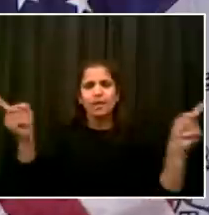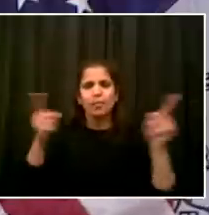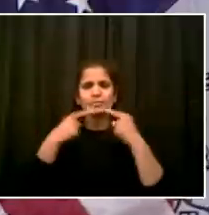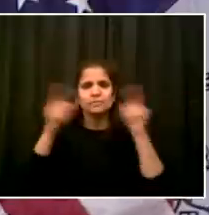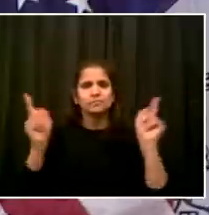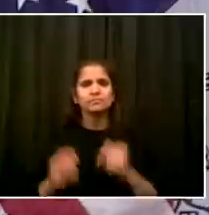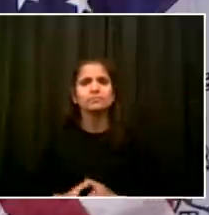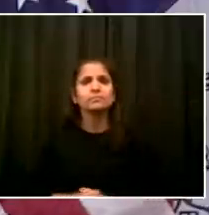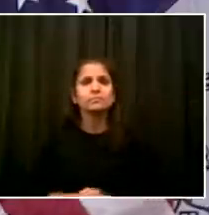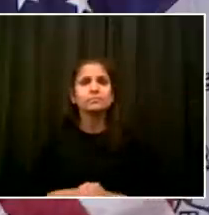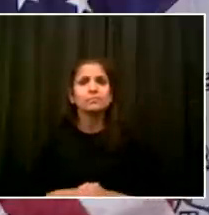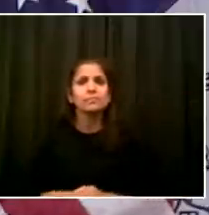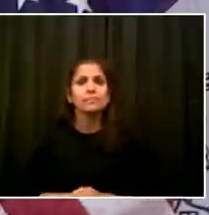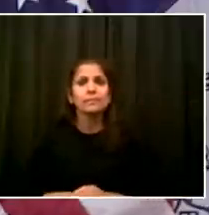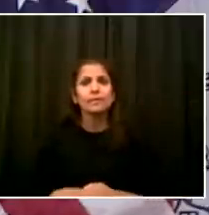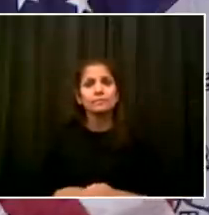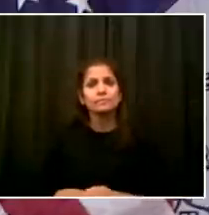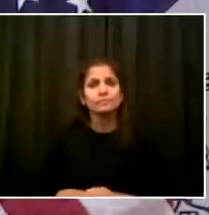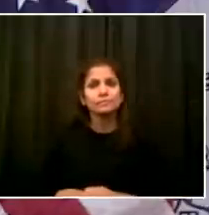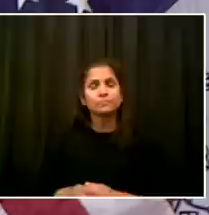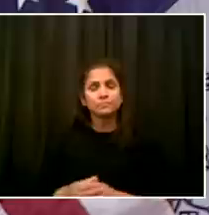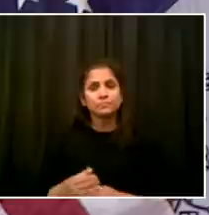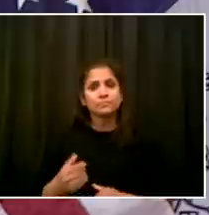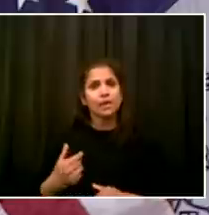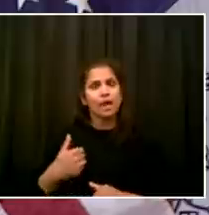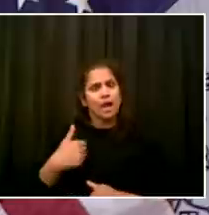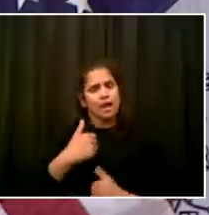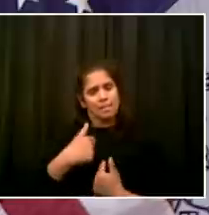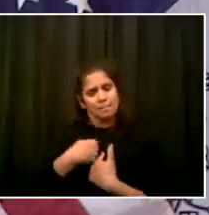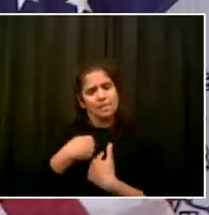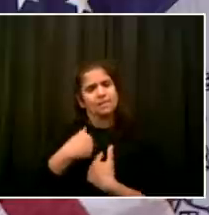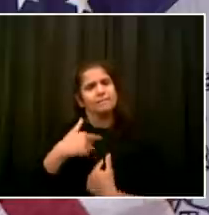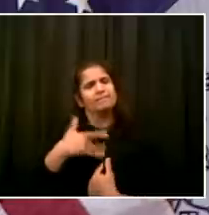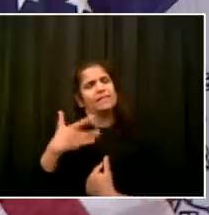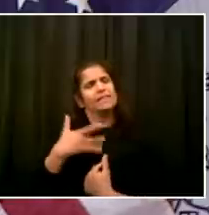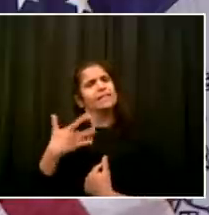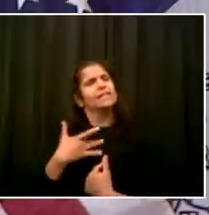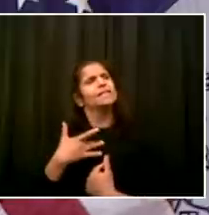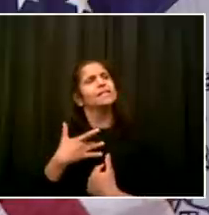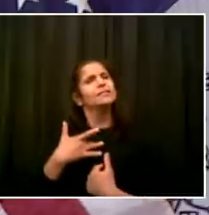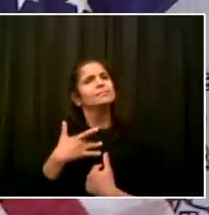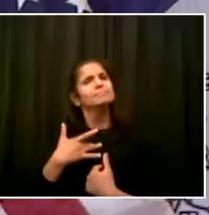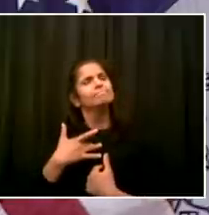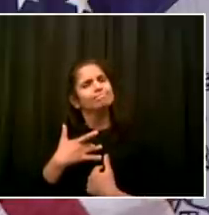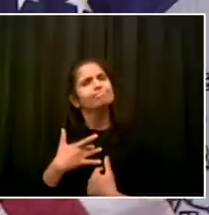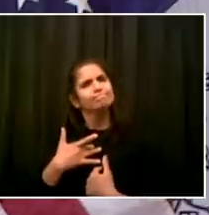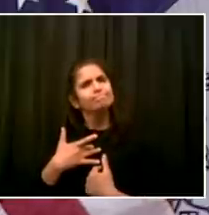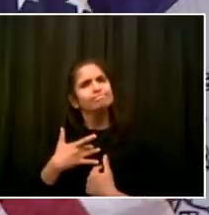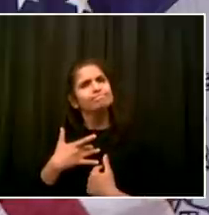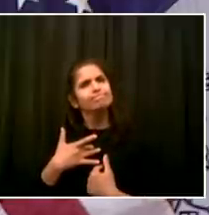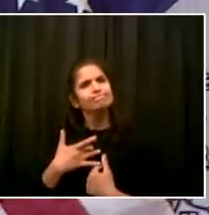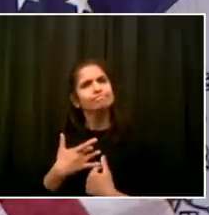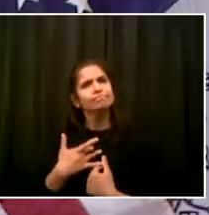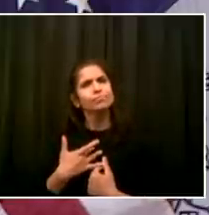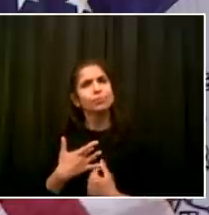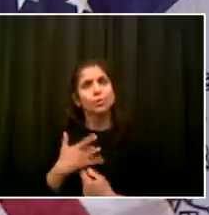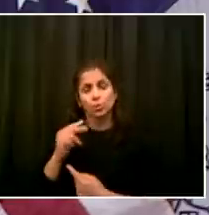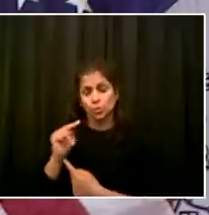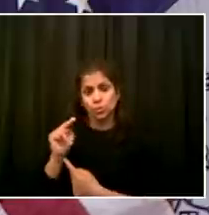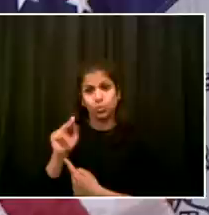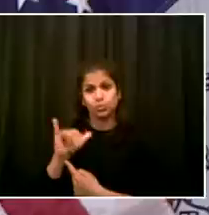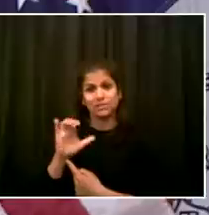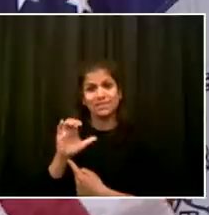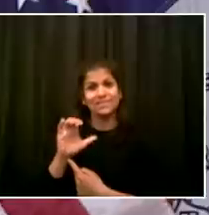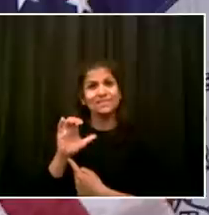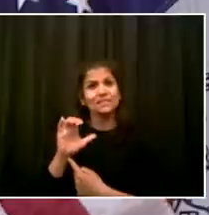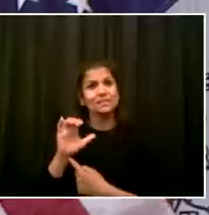Deborah Lee, I feel strongly that we did that in very close